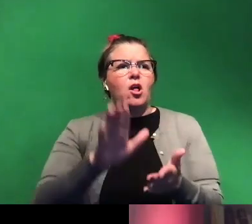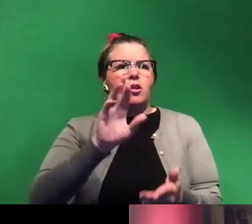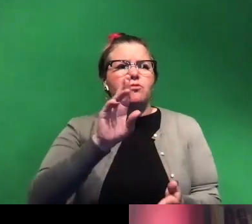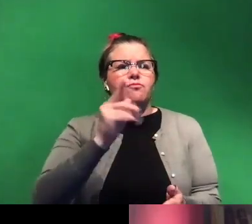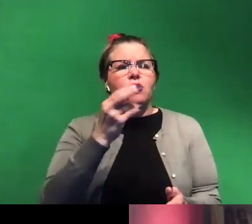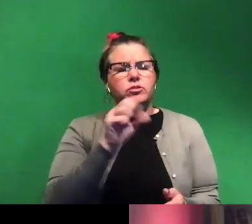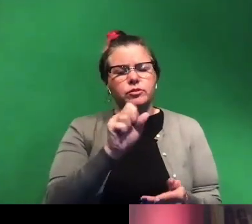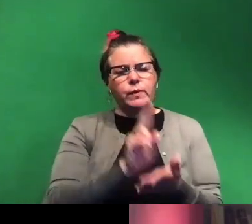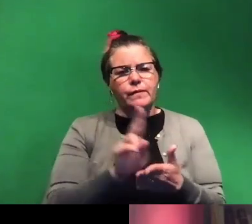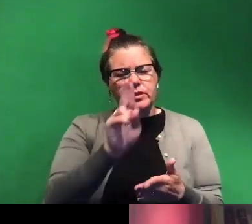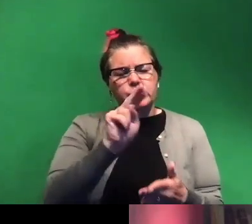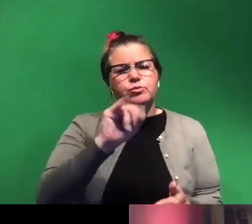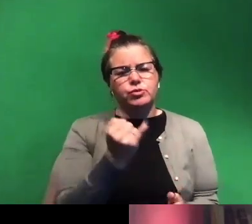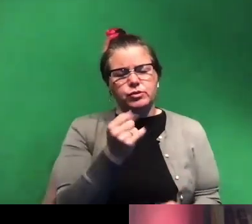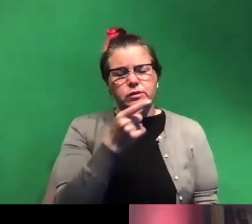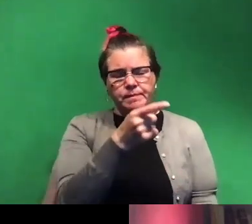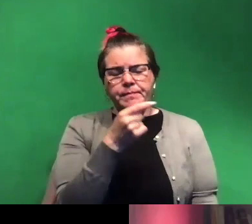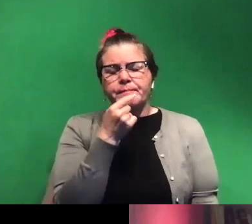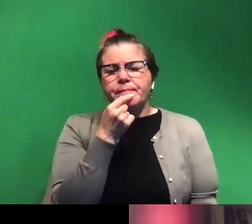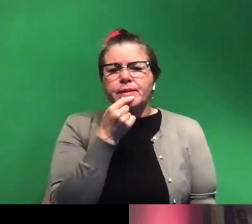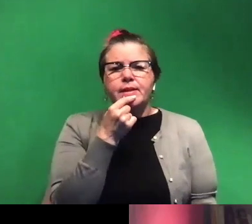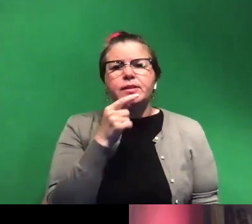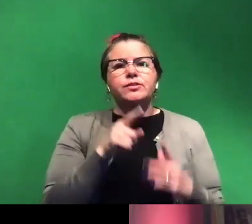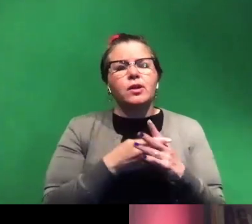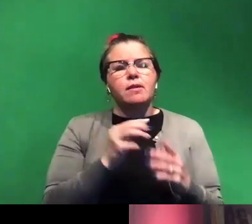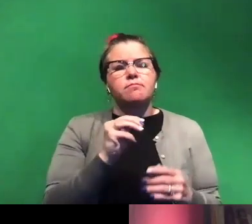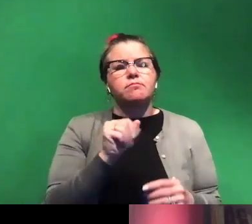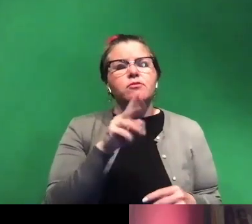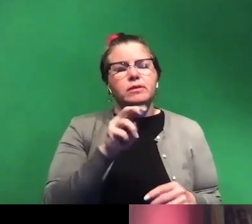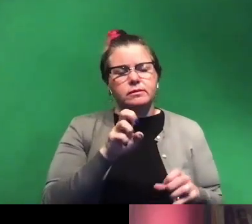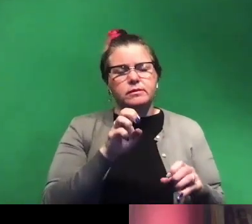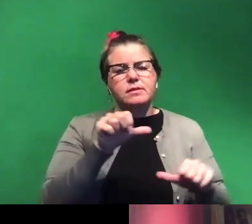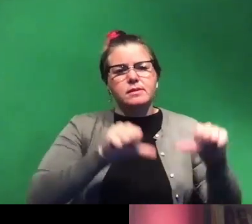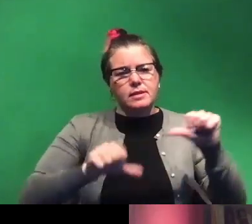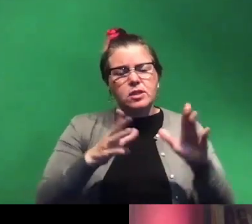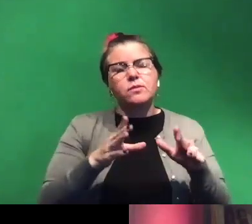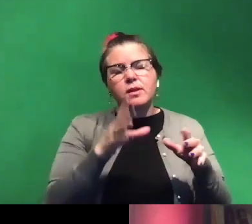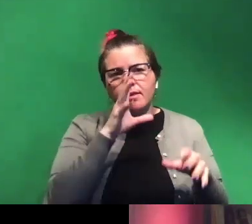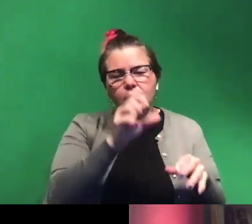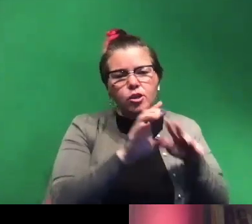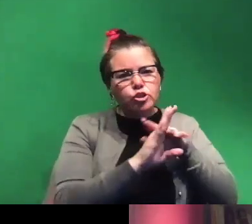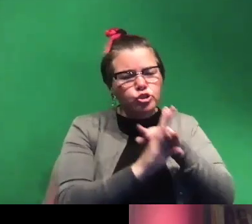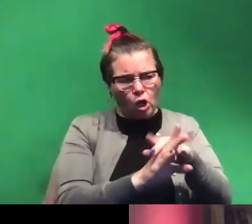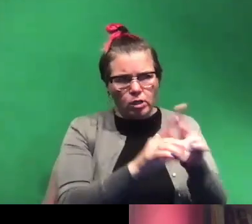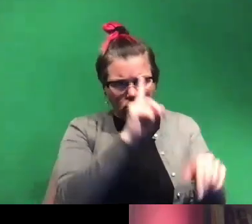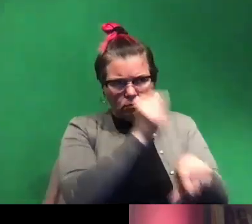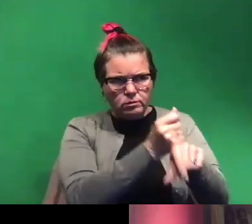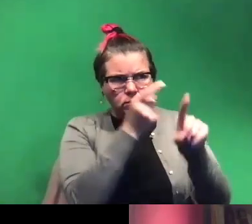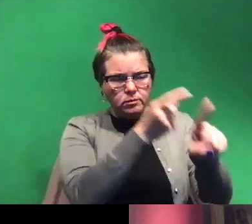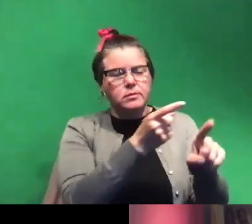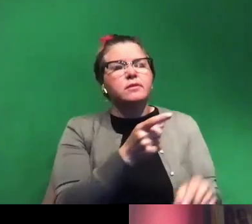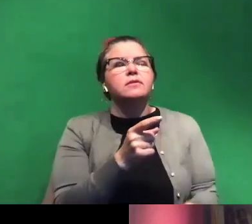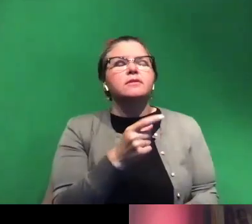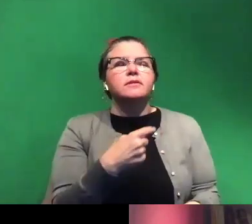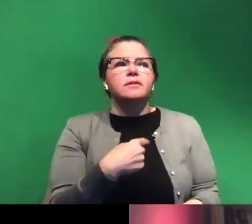University in New Jersey, and I started off as a marine science major because I wanted to study sharks, and I was dead set on it. And like, Riley, you're going to study